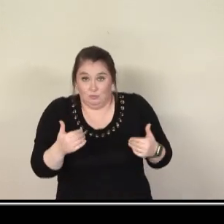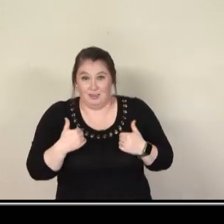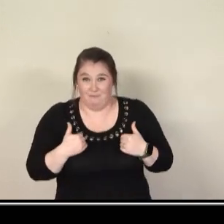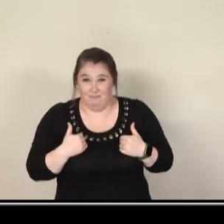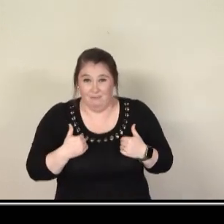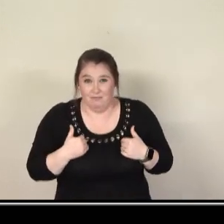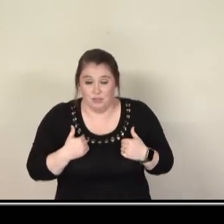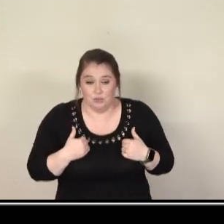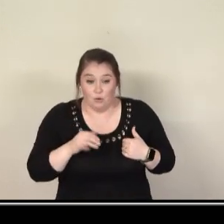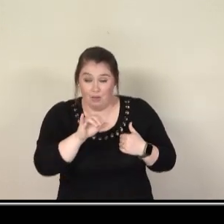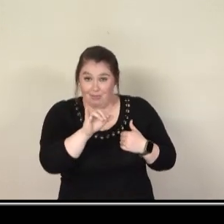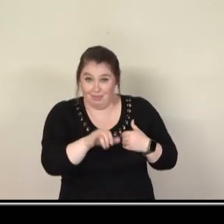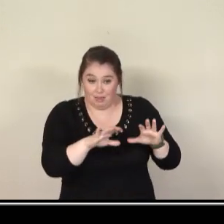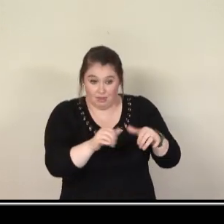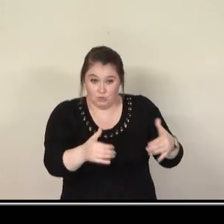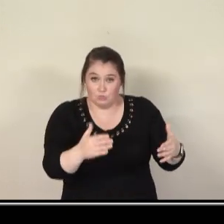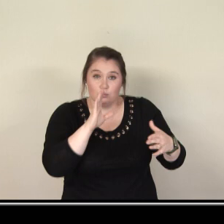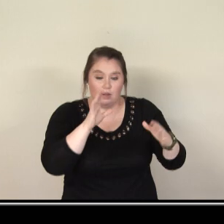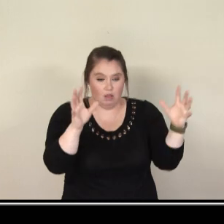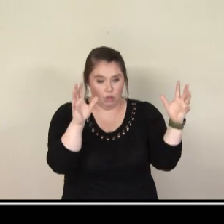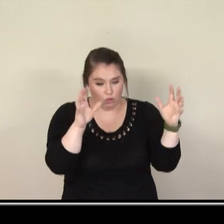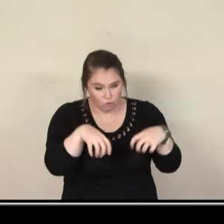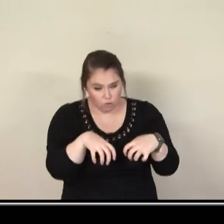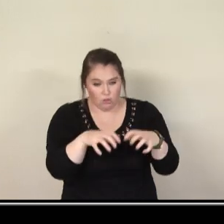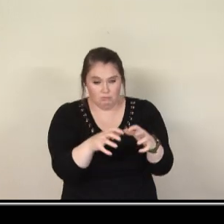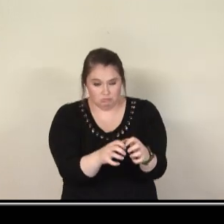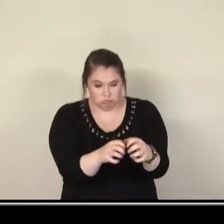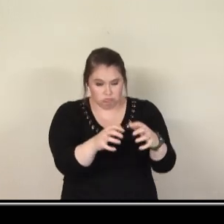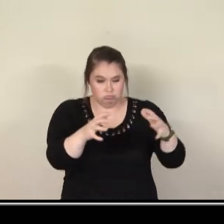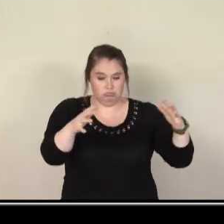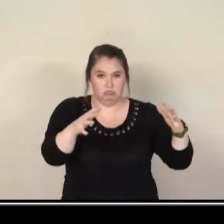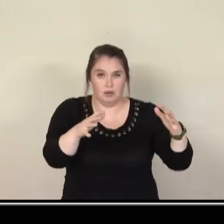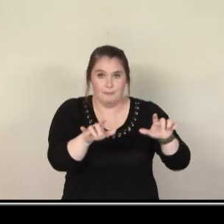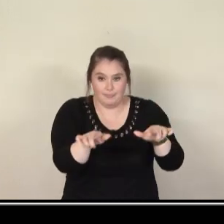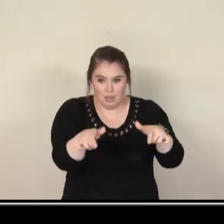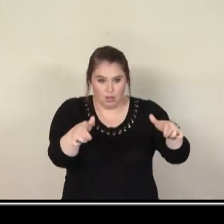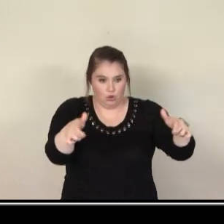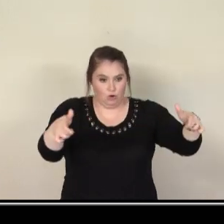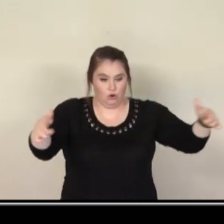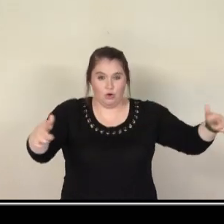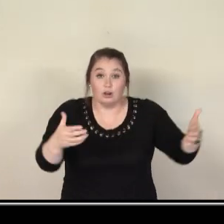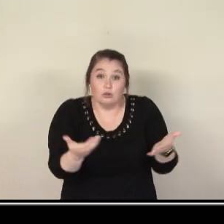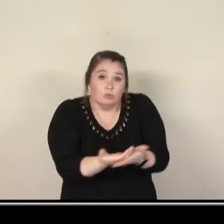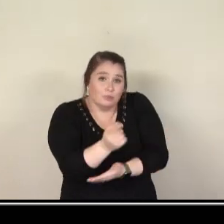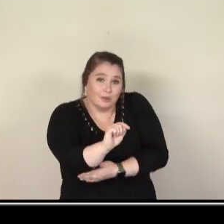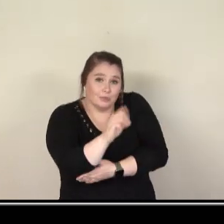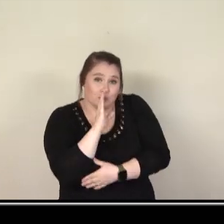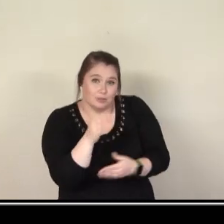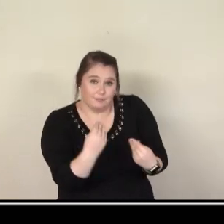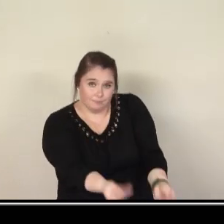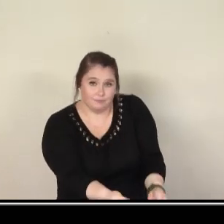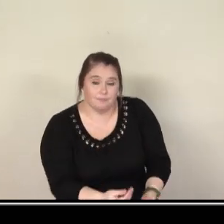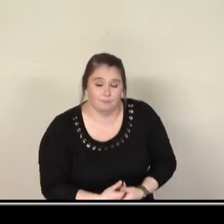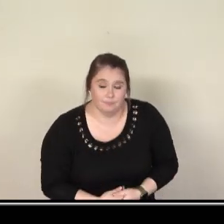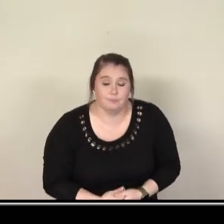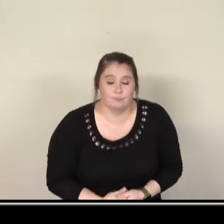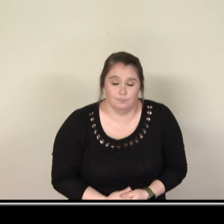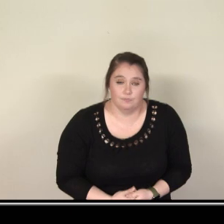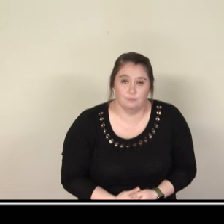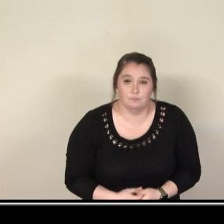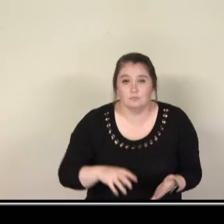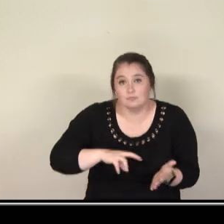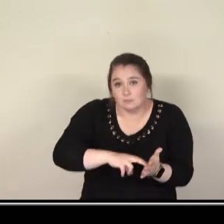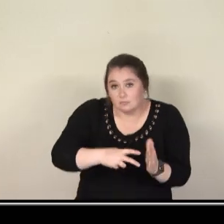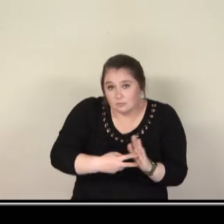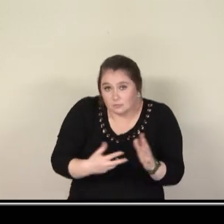building. So we're demolishing those classroom walls out, and we're going to make those rooms bigger, and we're going to give them brand new restrooms. So the intent there